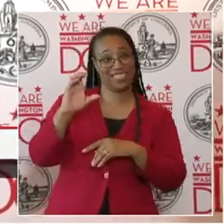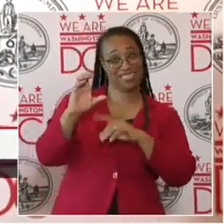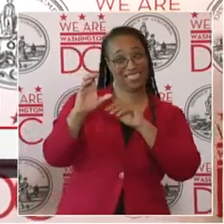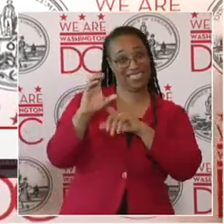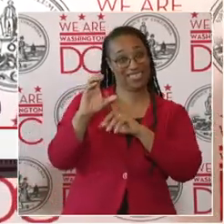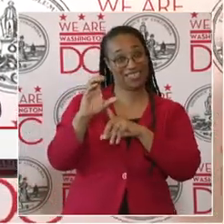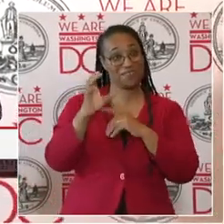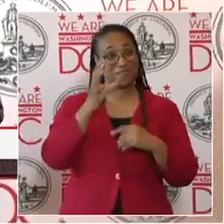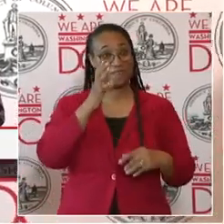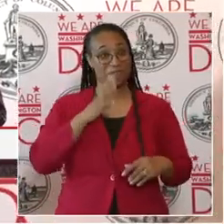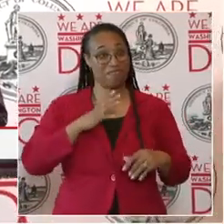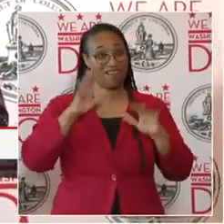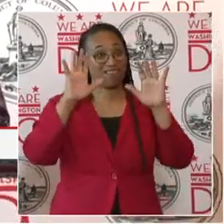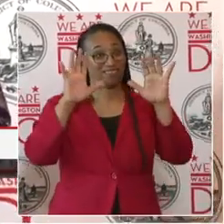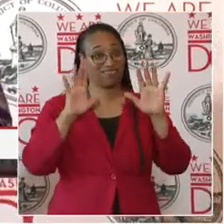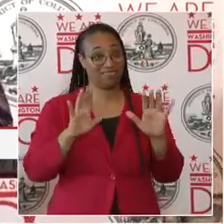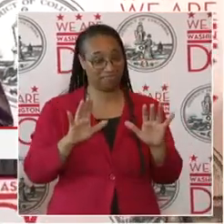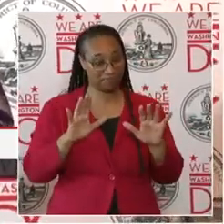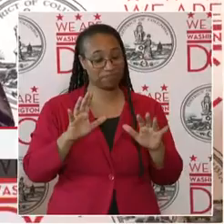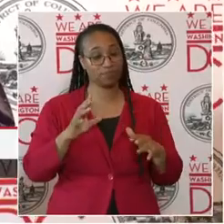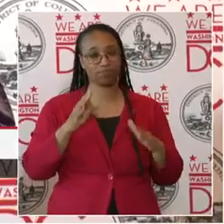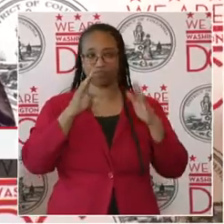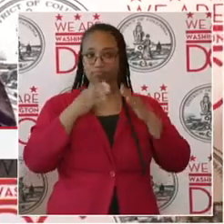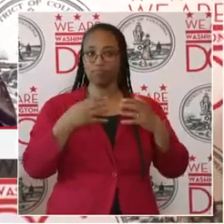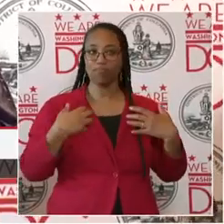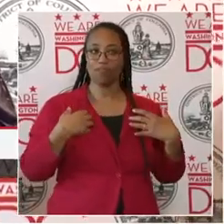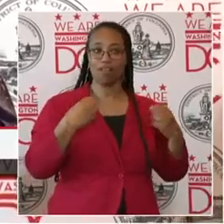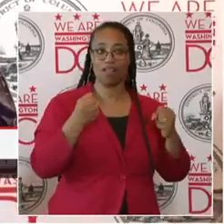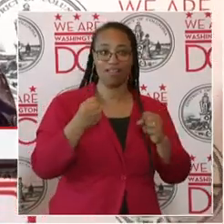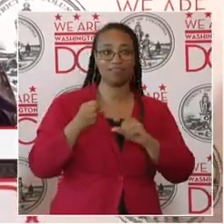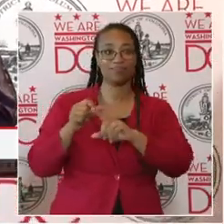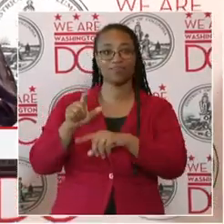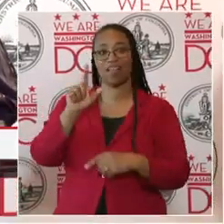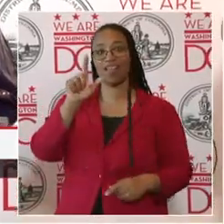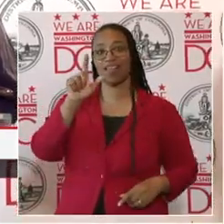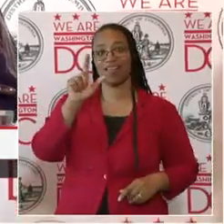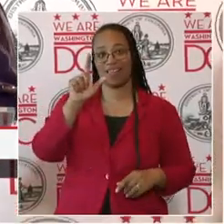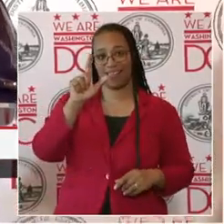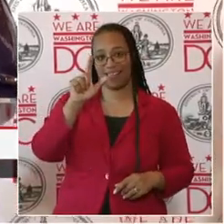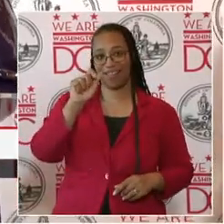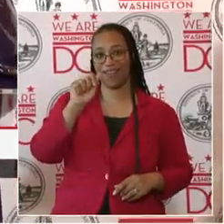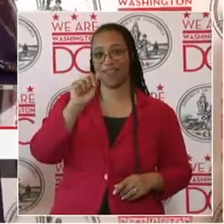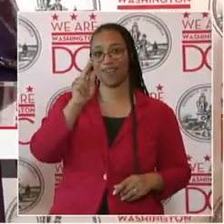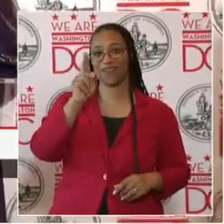and wellness goes to Dr. Laura Myers.